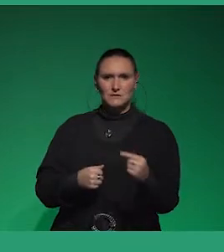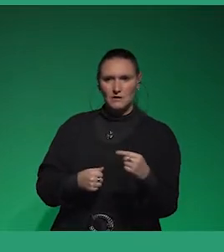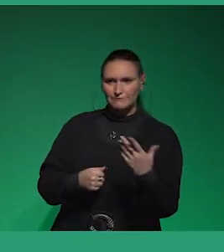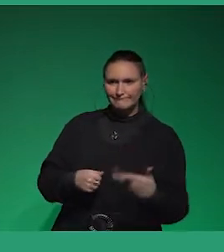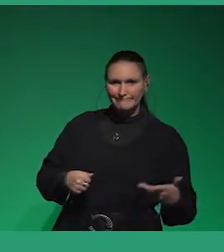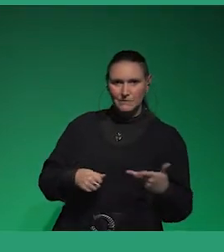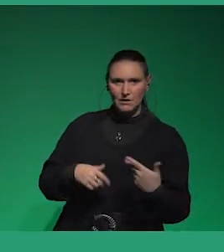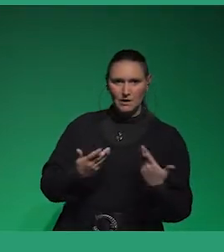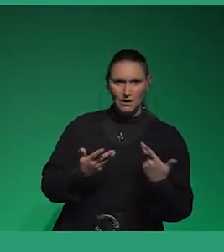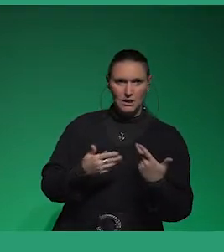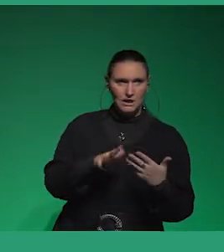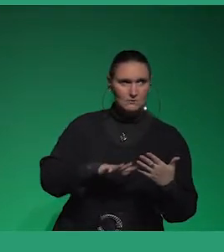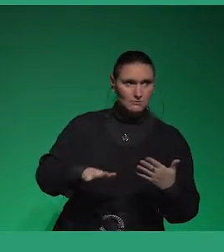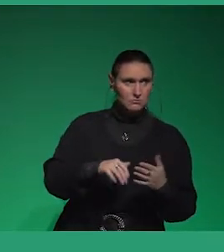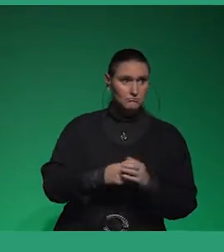So again, I hand over to you.